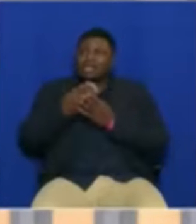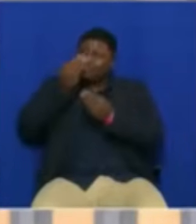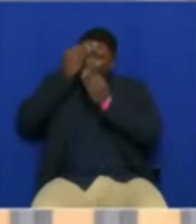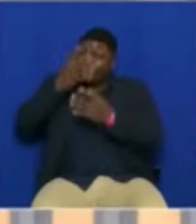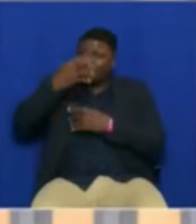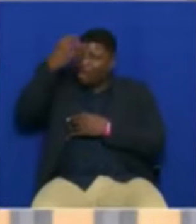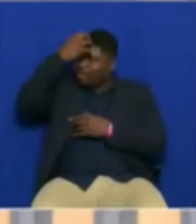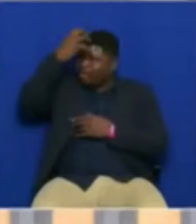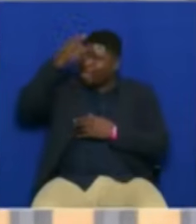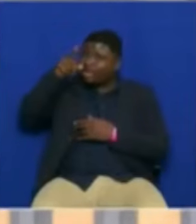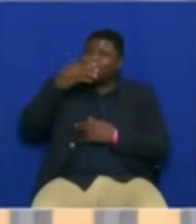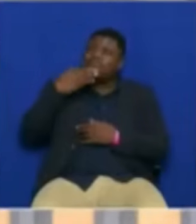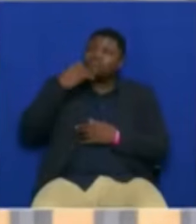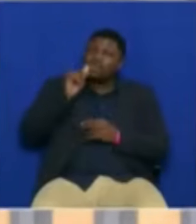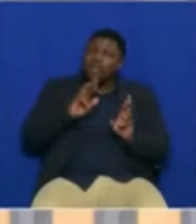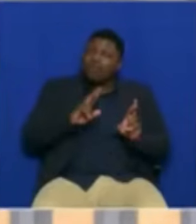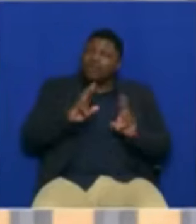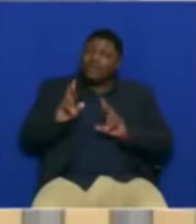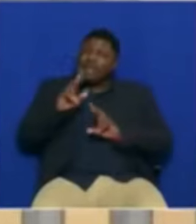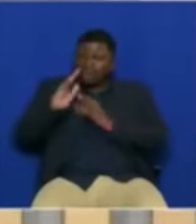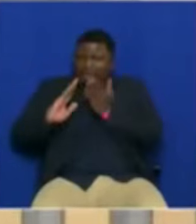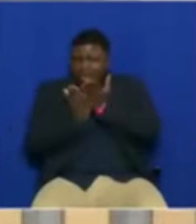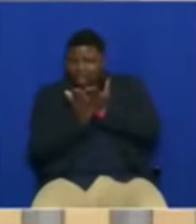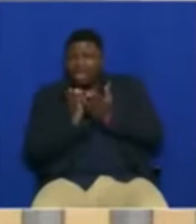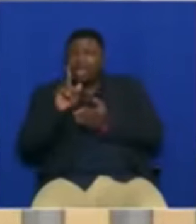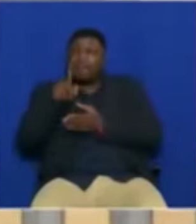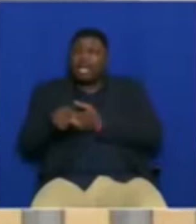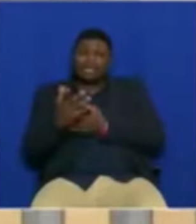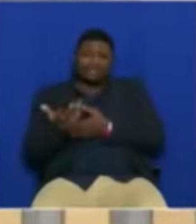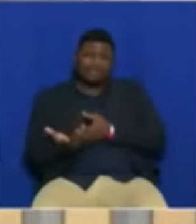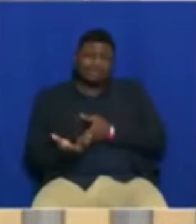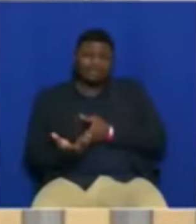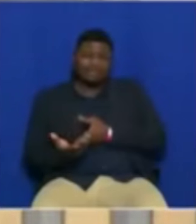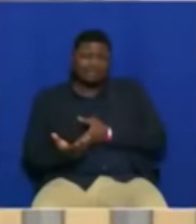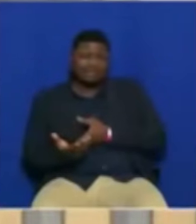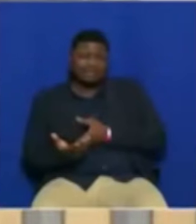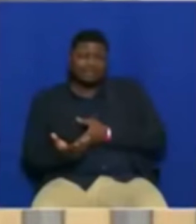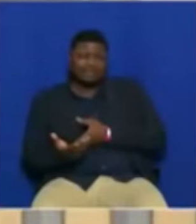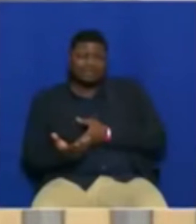you agree? That's noted, Chief. Sorry? Sorry.